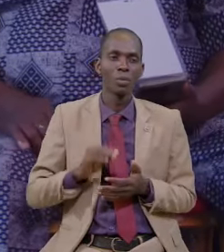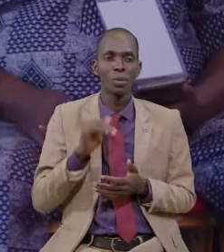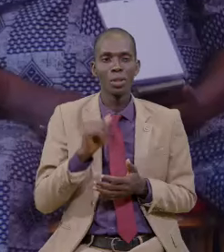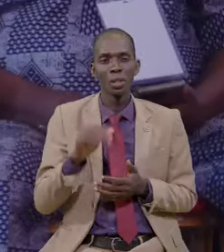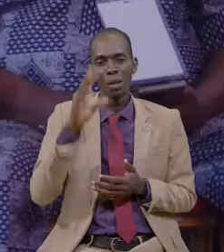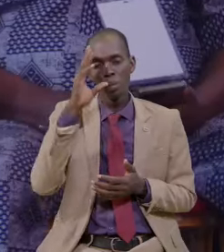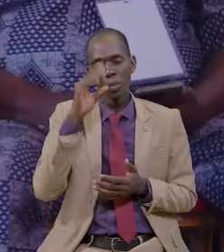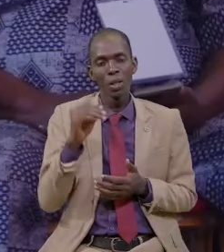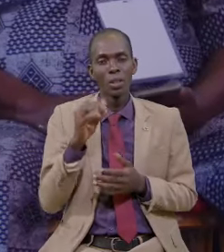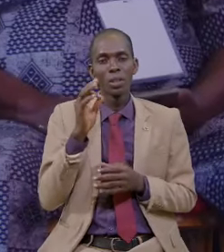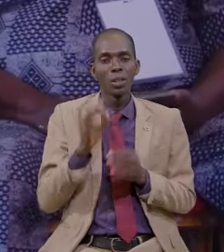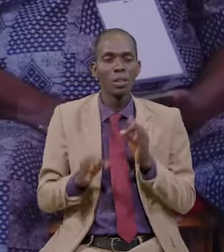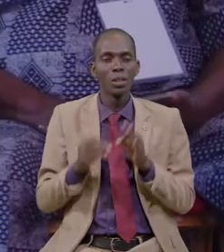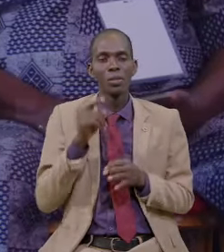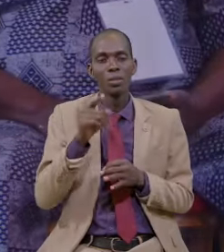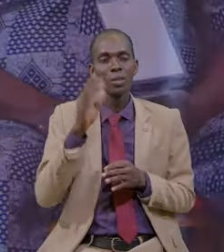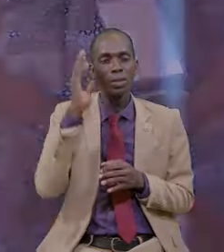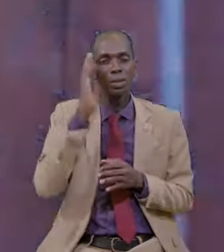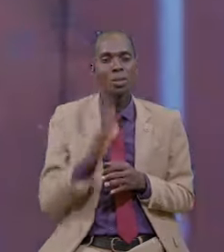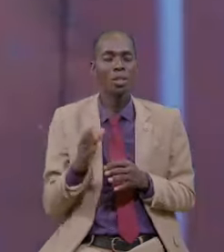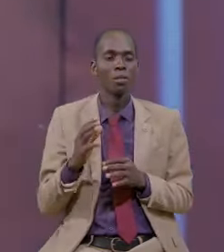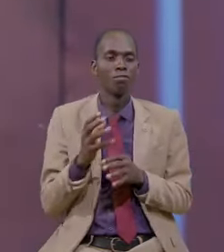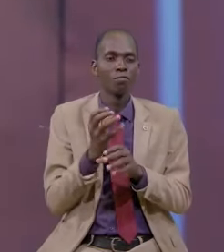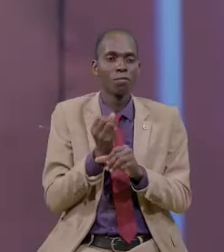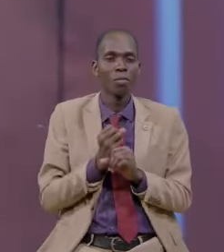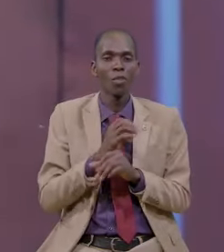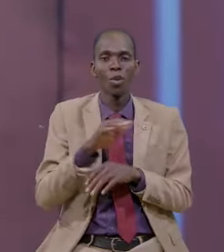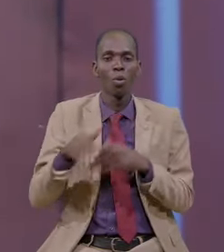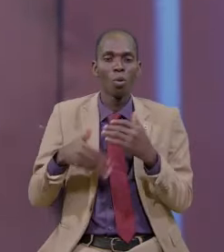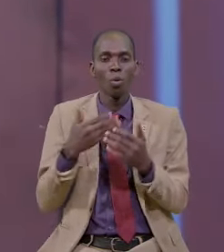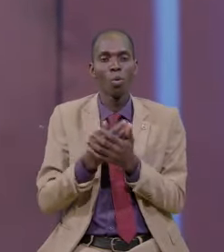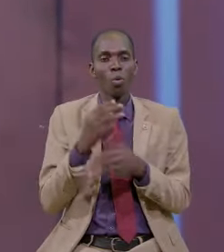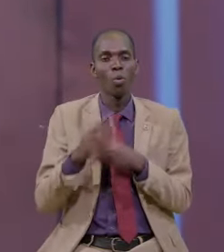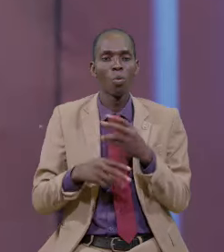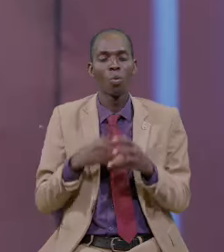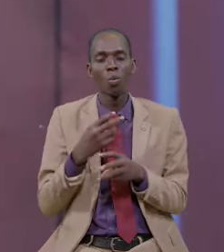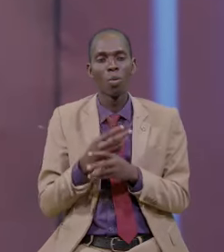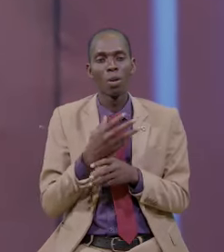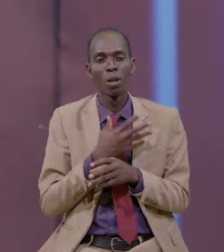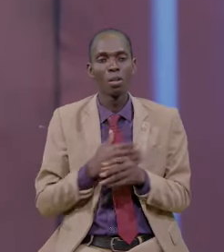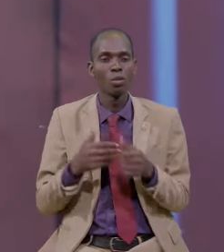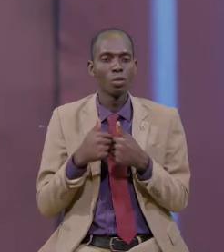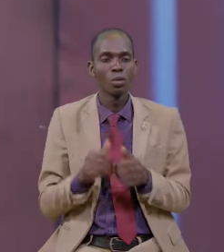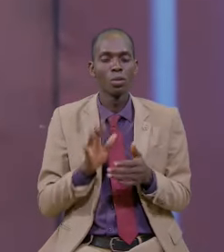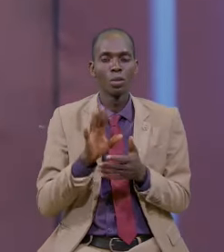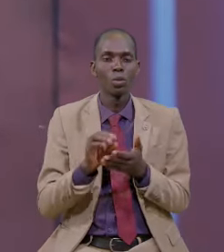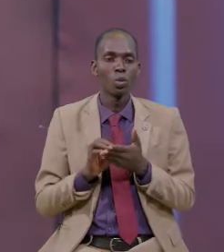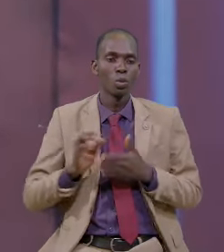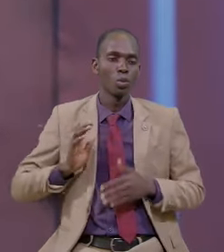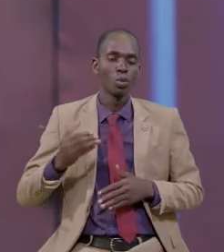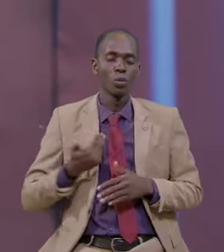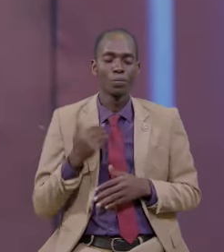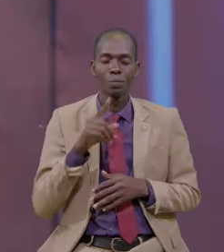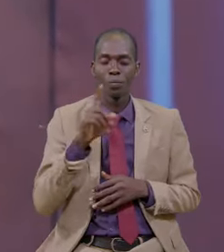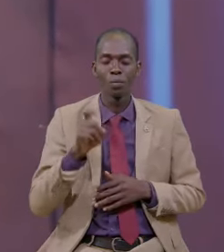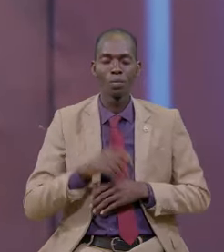he shall gain the whole world and lose his own soul?